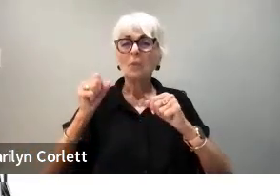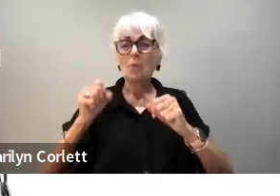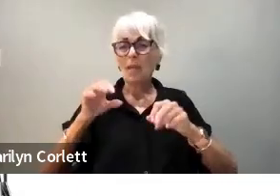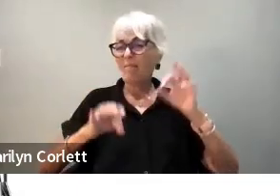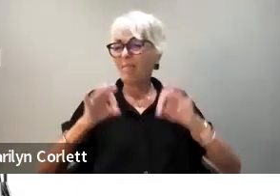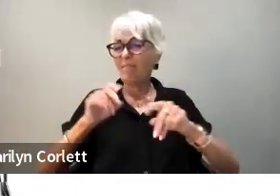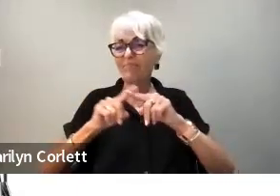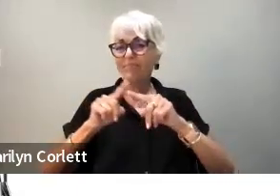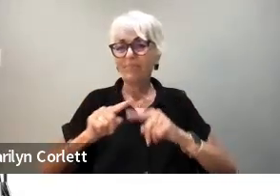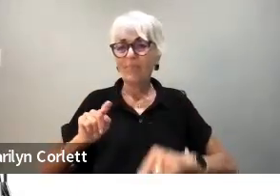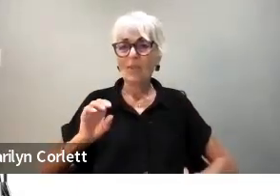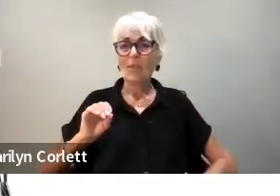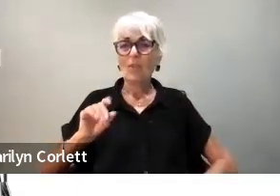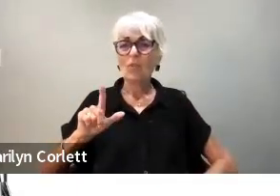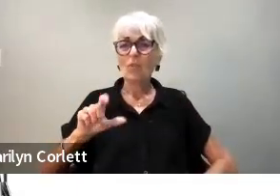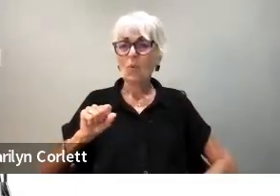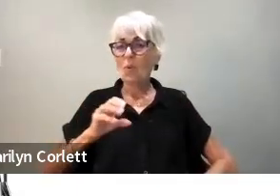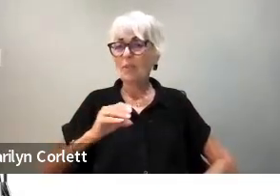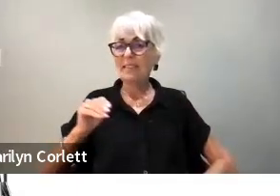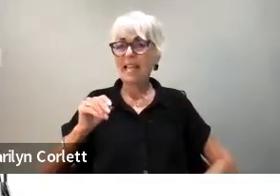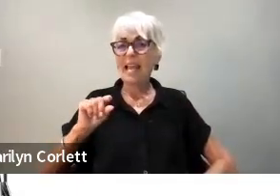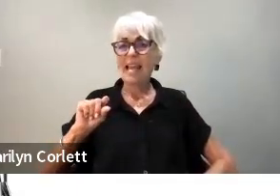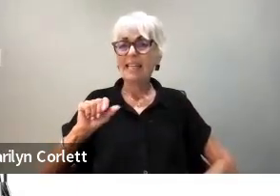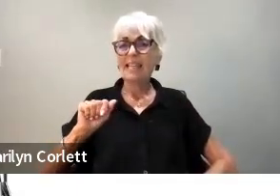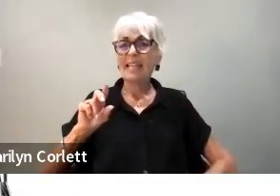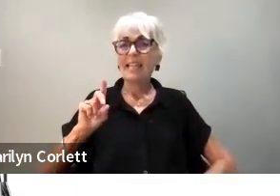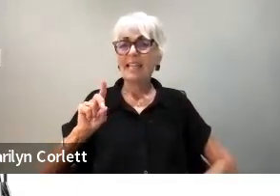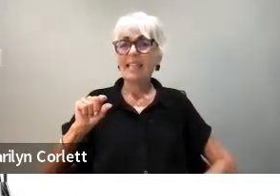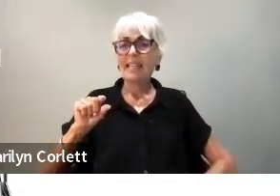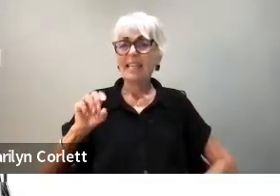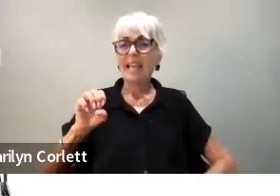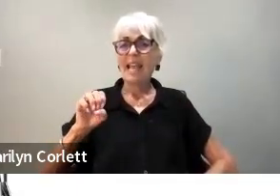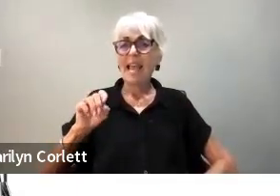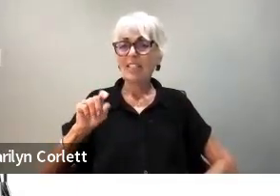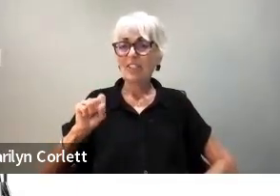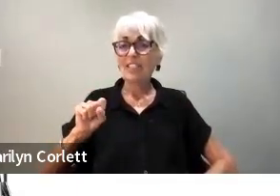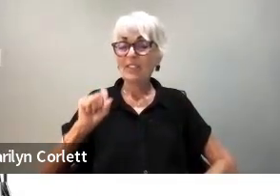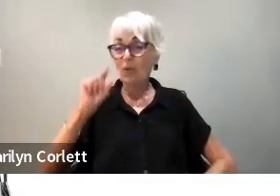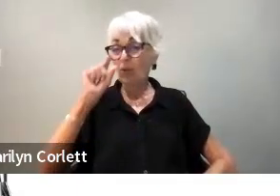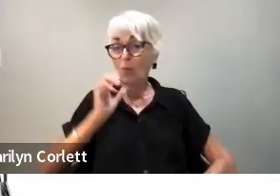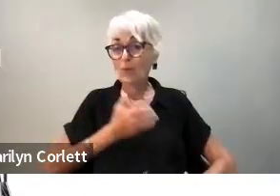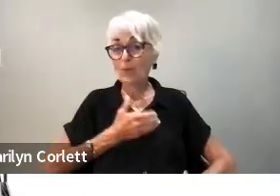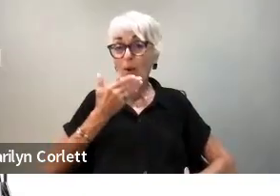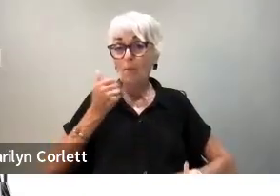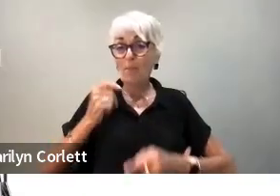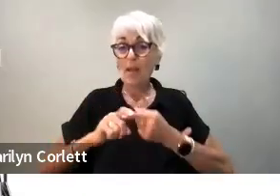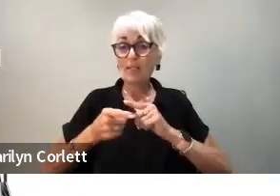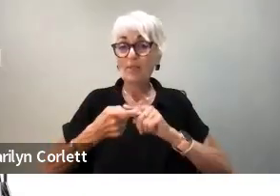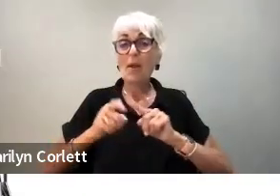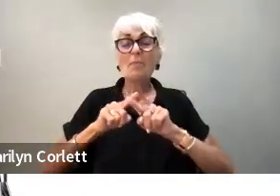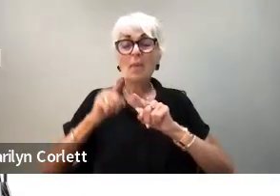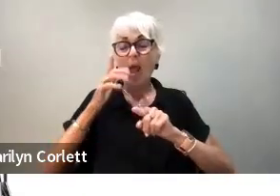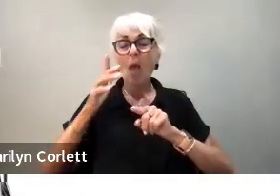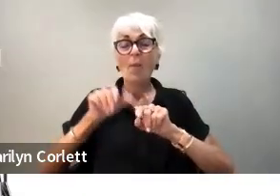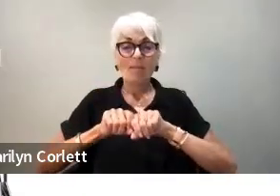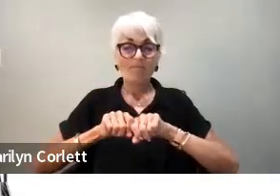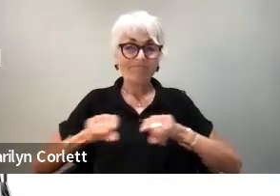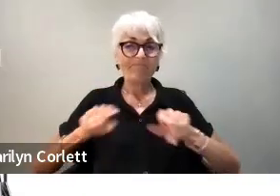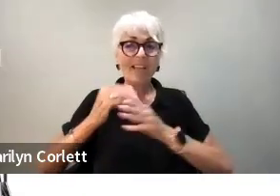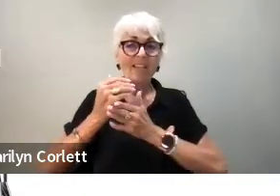gadgets. Google is our best friend, but I am going to be sending out a list of items of these ones that I've shown today.